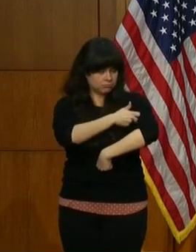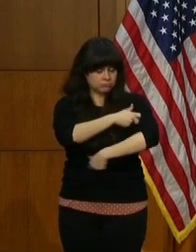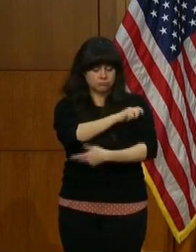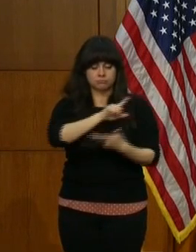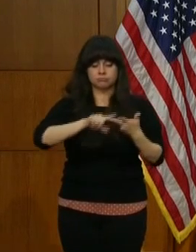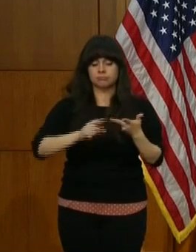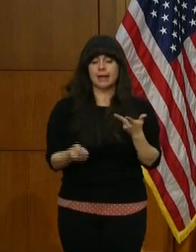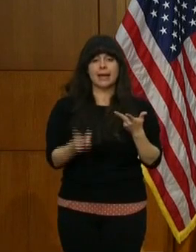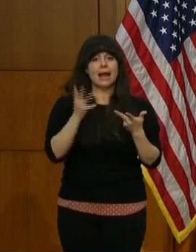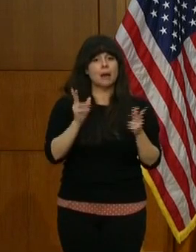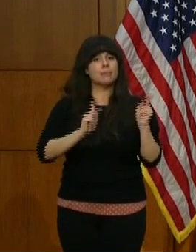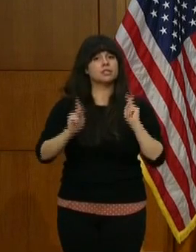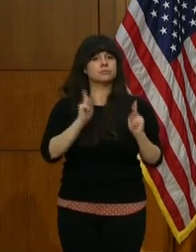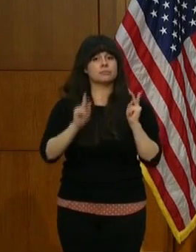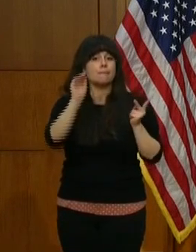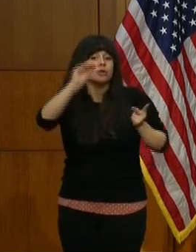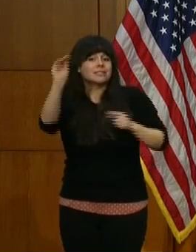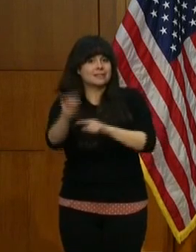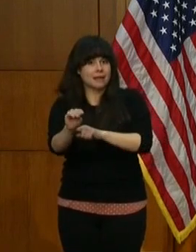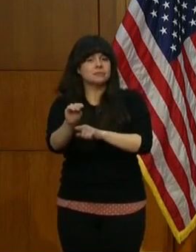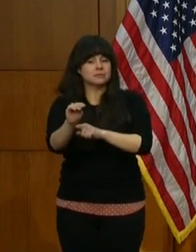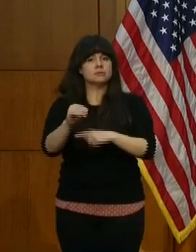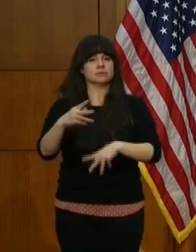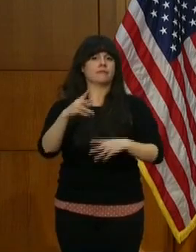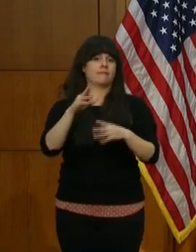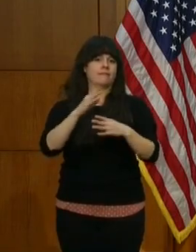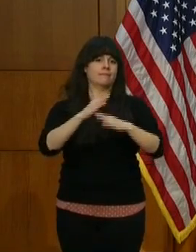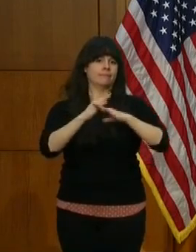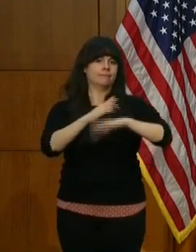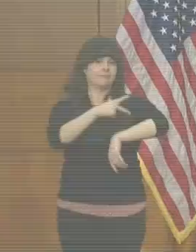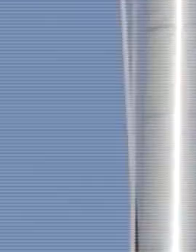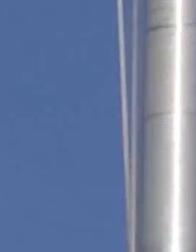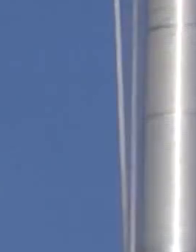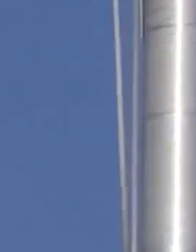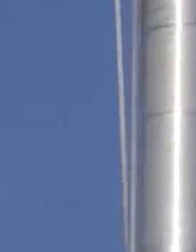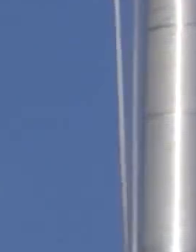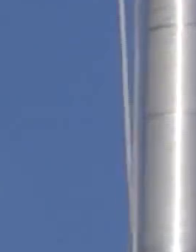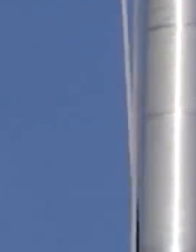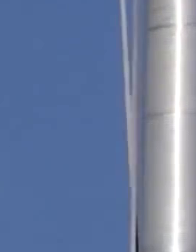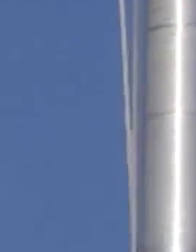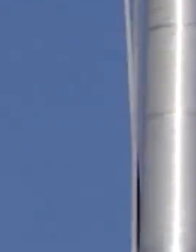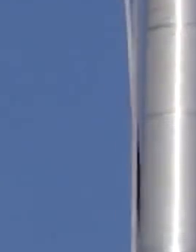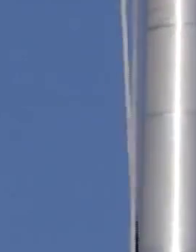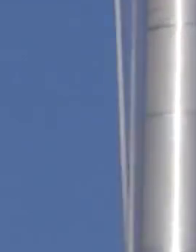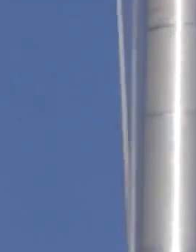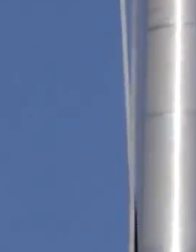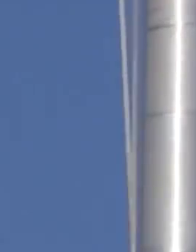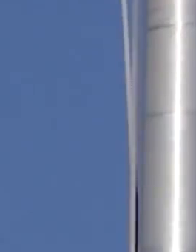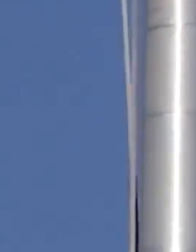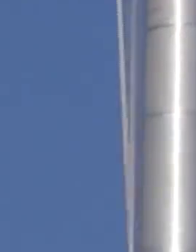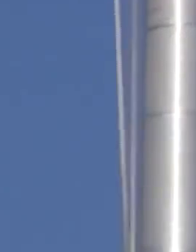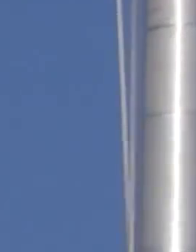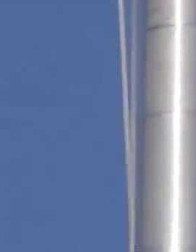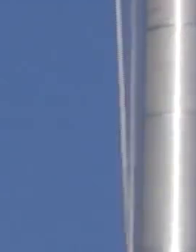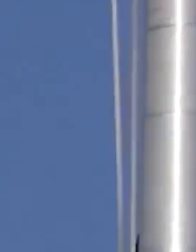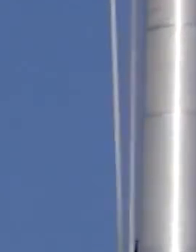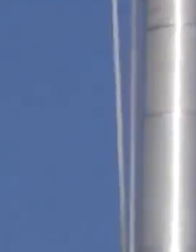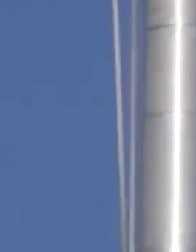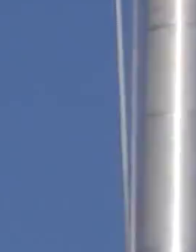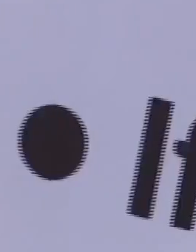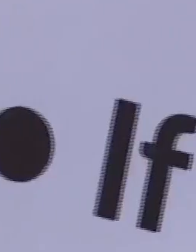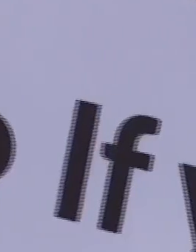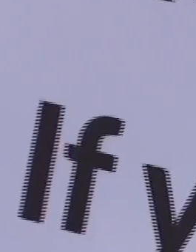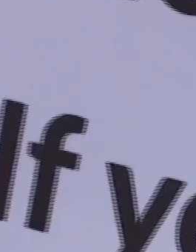Virginia's population has been vaccinated. No launch date was provided on that. Meanwhile, those social restrictions that have become a commonplace